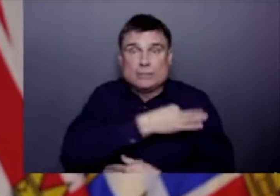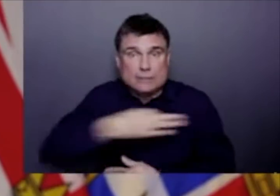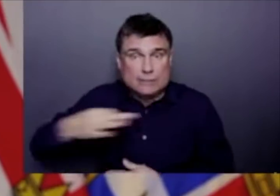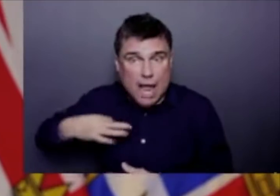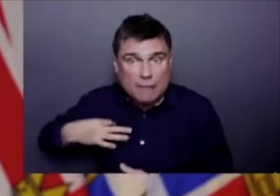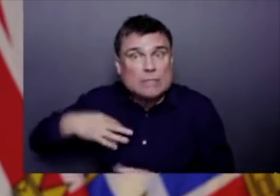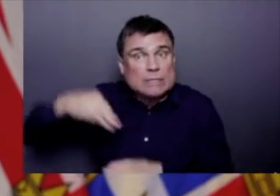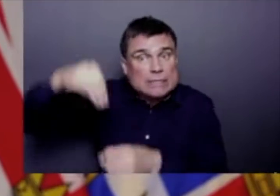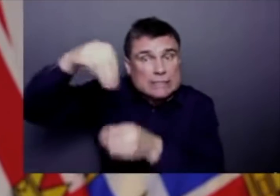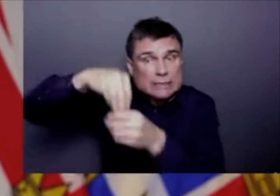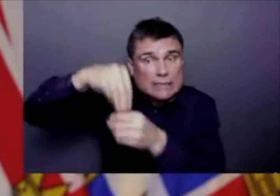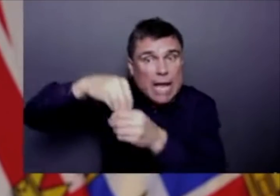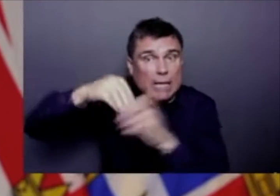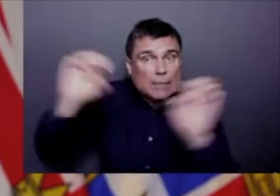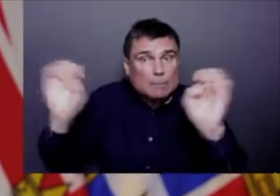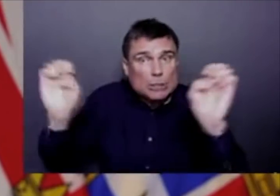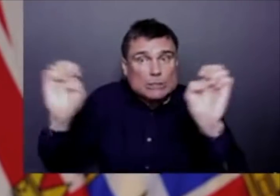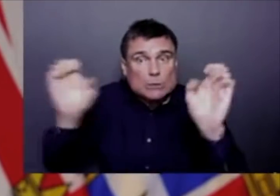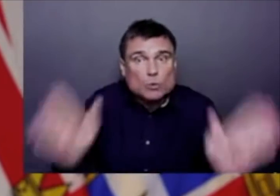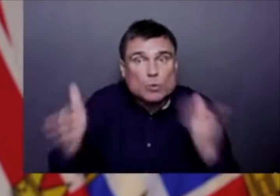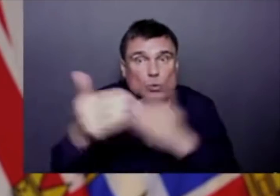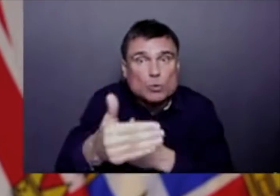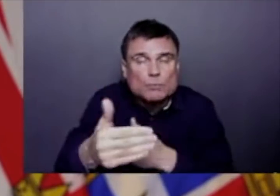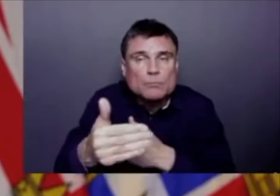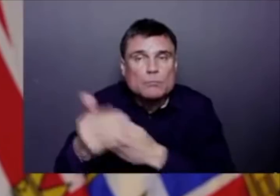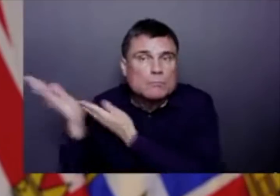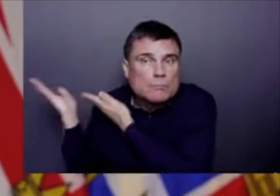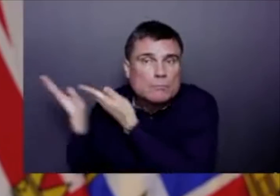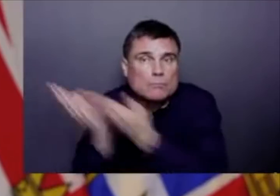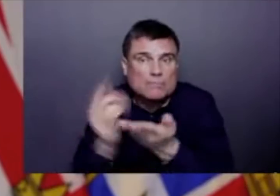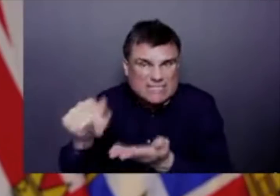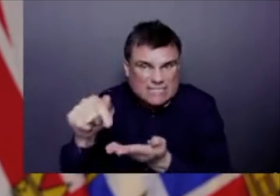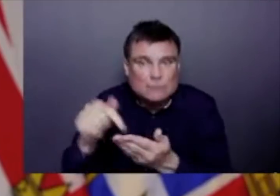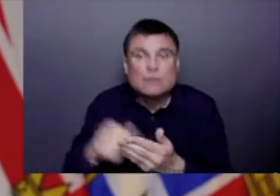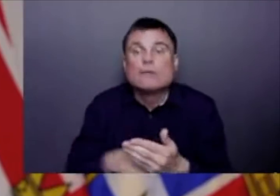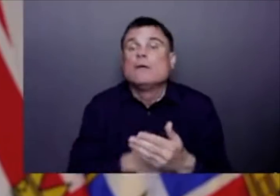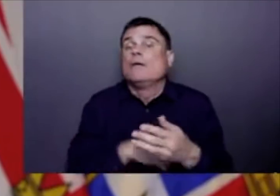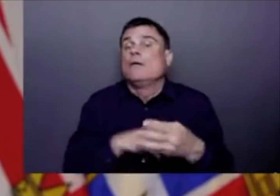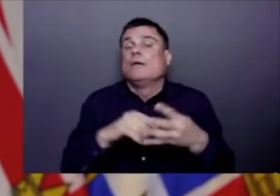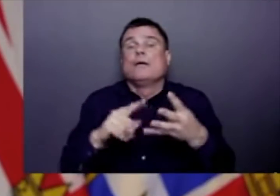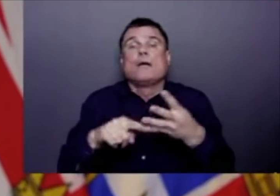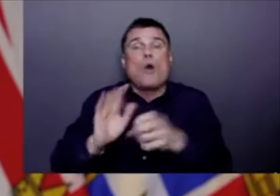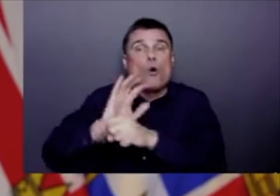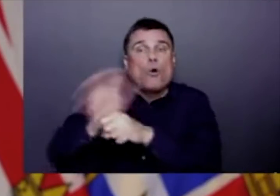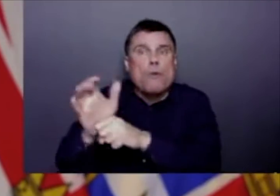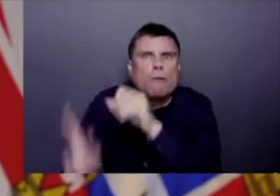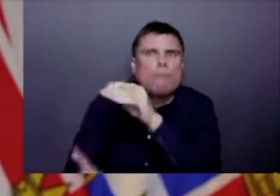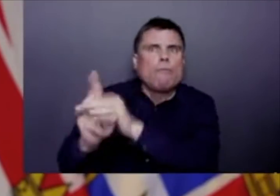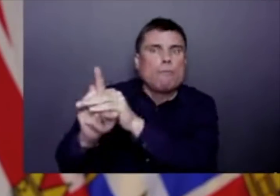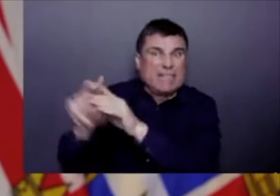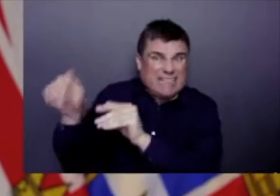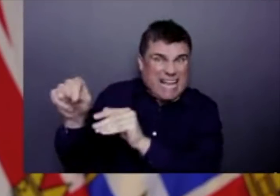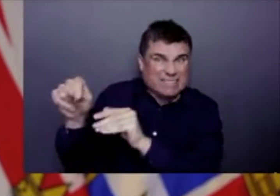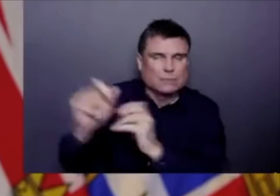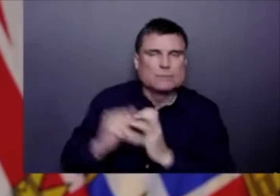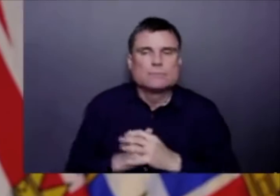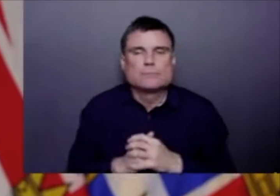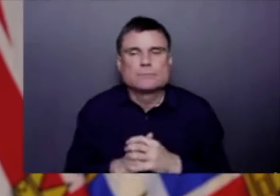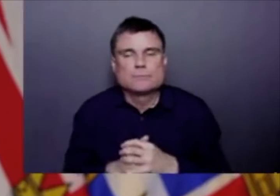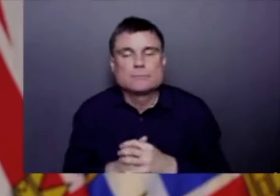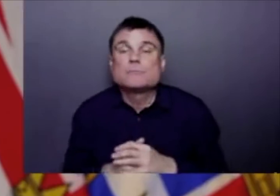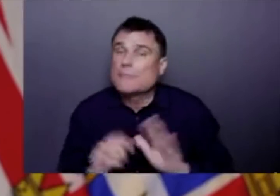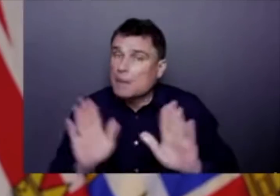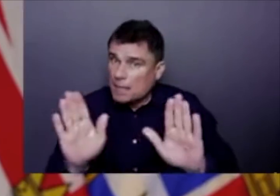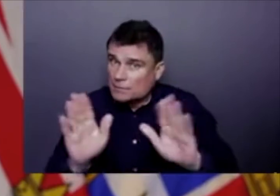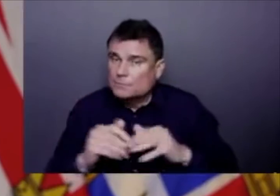who also have administrative roles who are in that group. For example, we have groups of public health and administrators who go